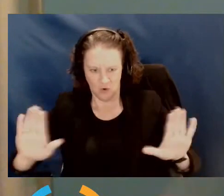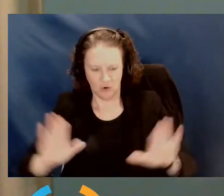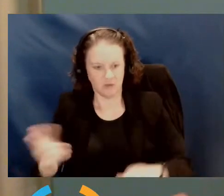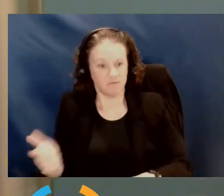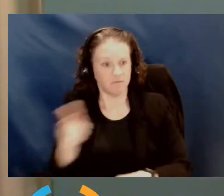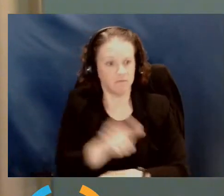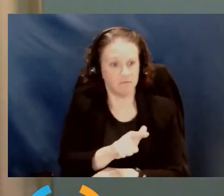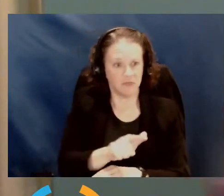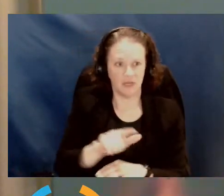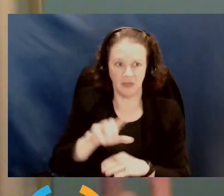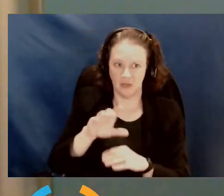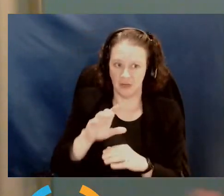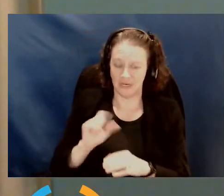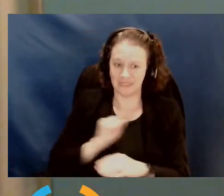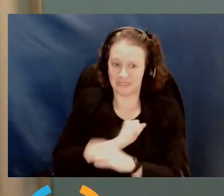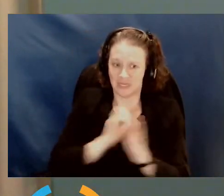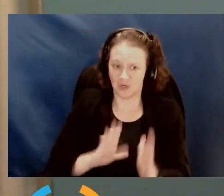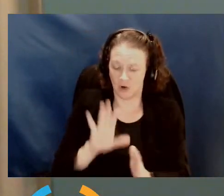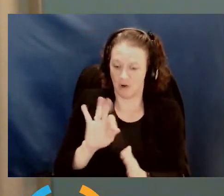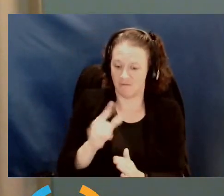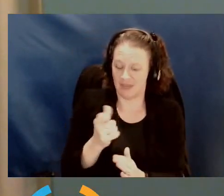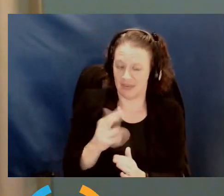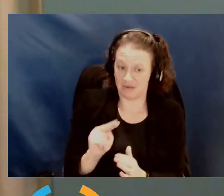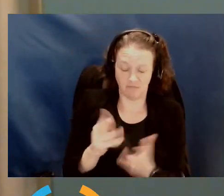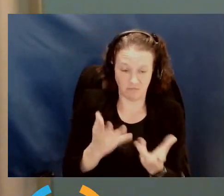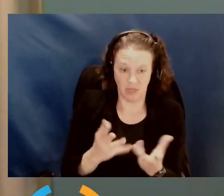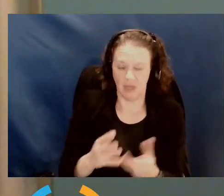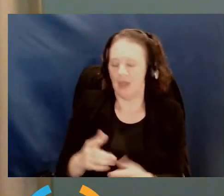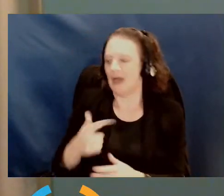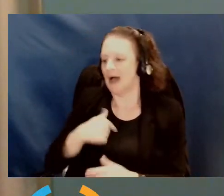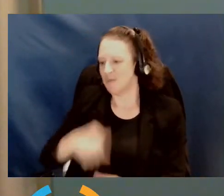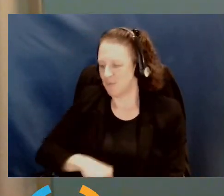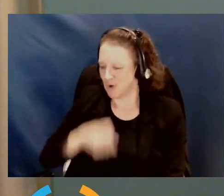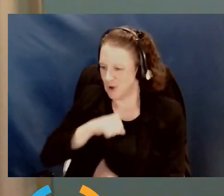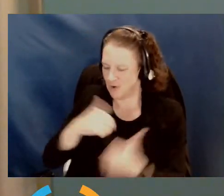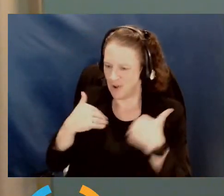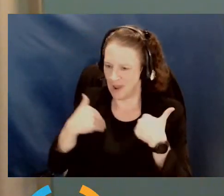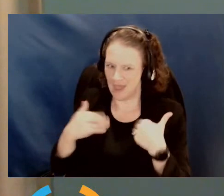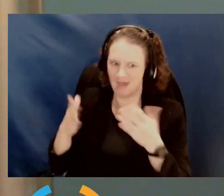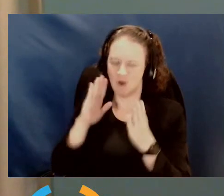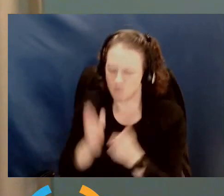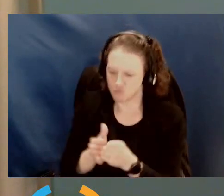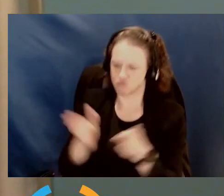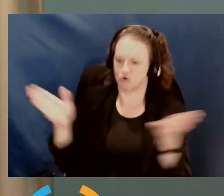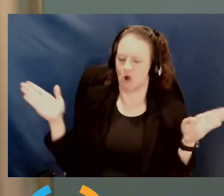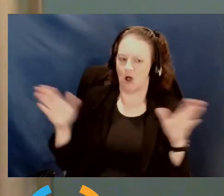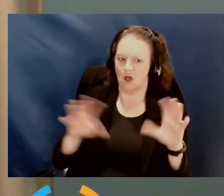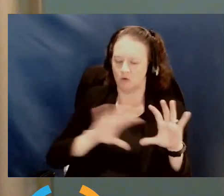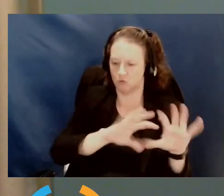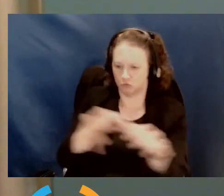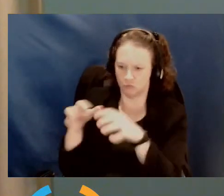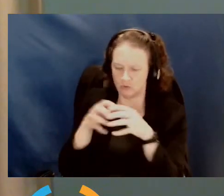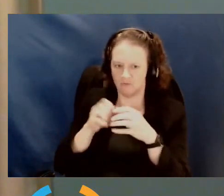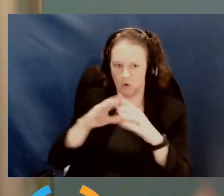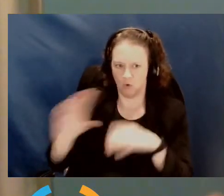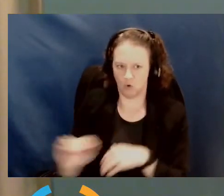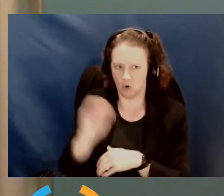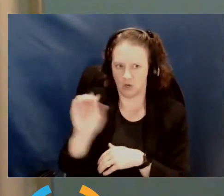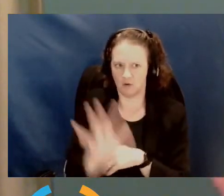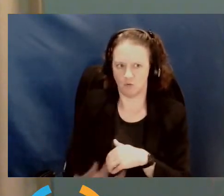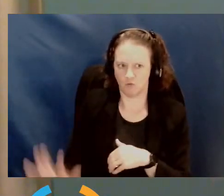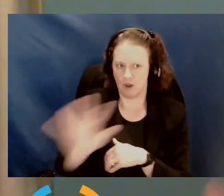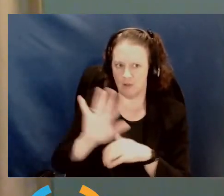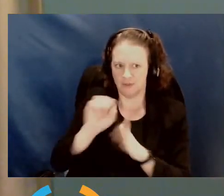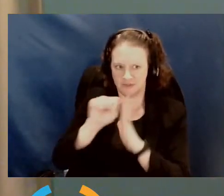I'm proud to have a broad coalition of Oregonians supporting me from all across the state. And I've been proud to support and work with